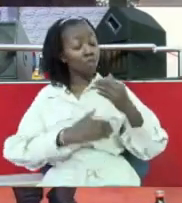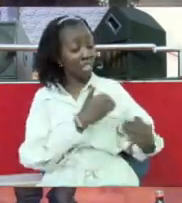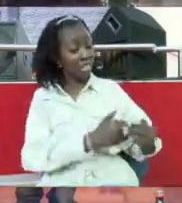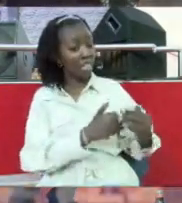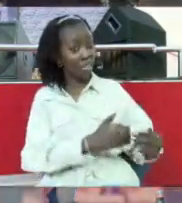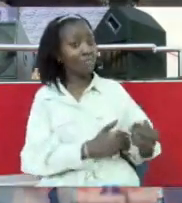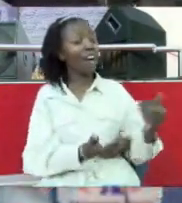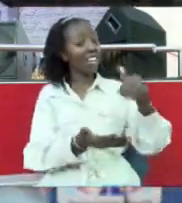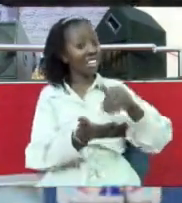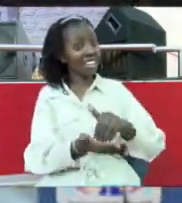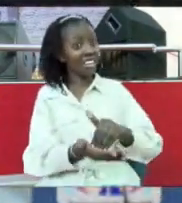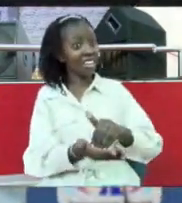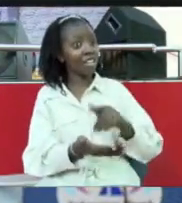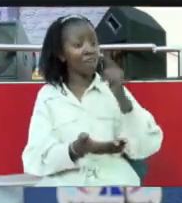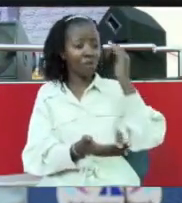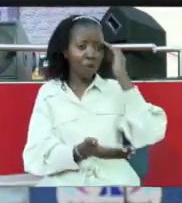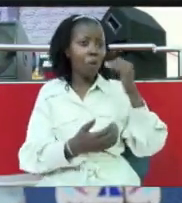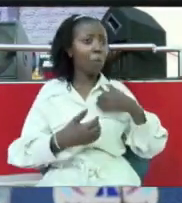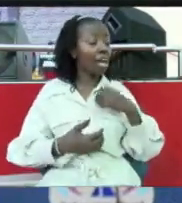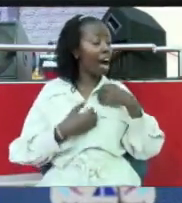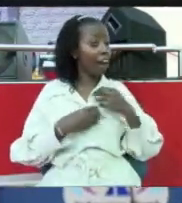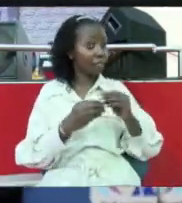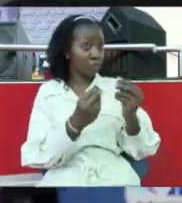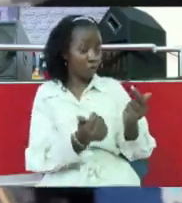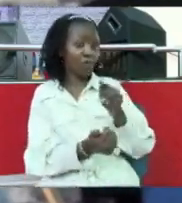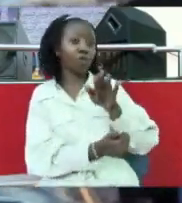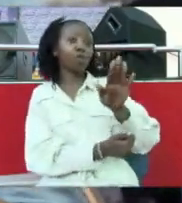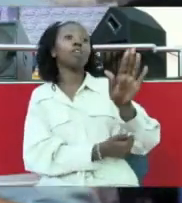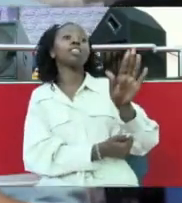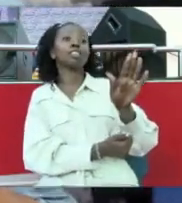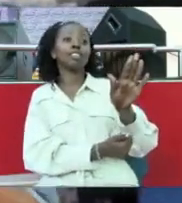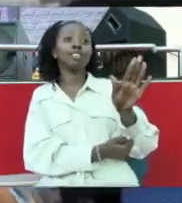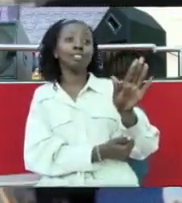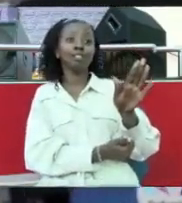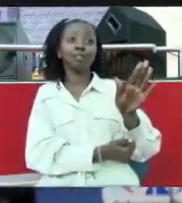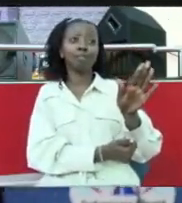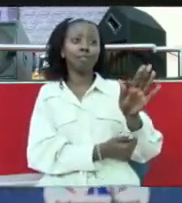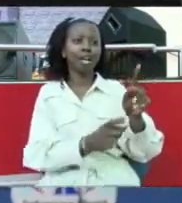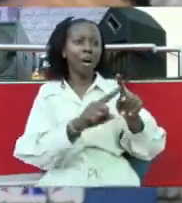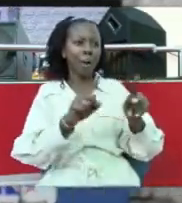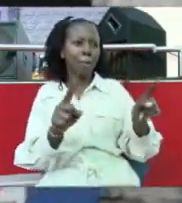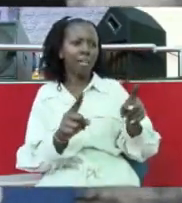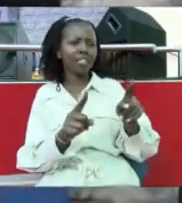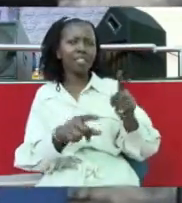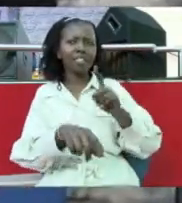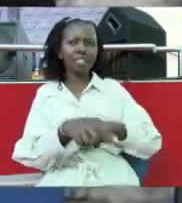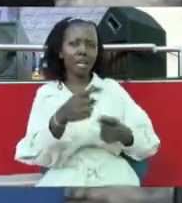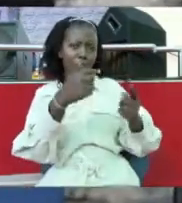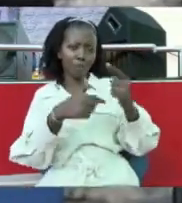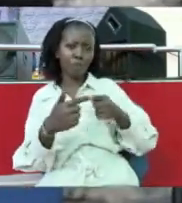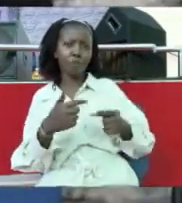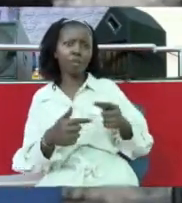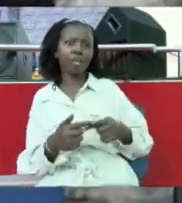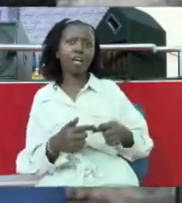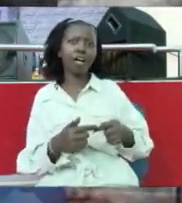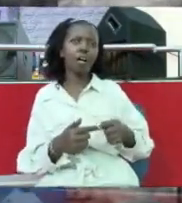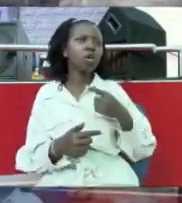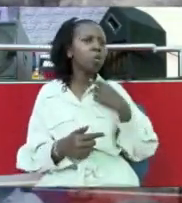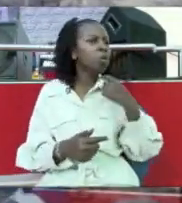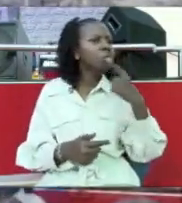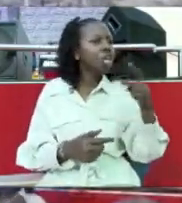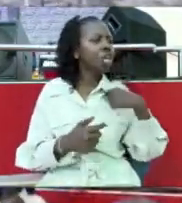jirani yako, you know I could be carrying your solution. Naweza kuwa na solution yako jirani. But since you came. Lakini umekuja. You have not told